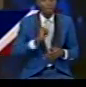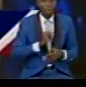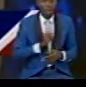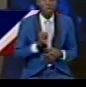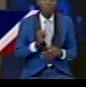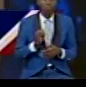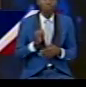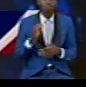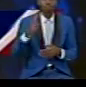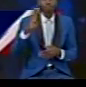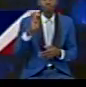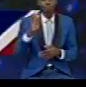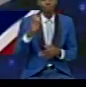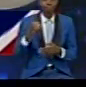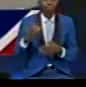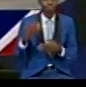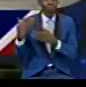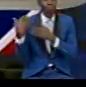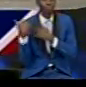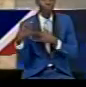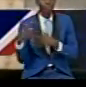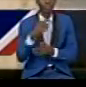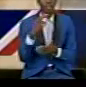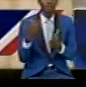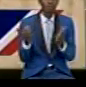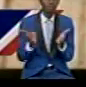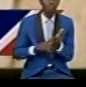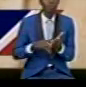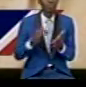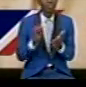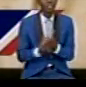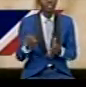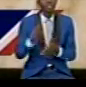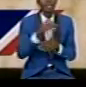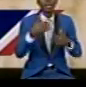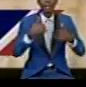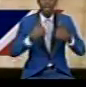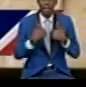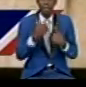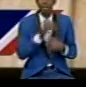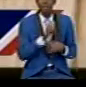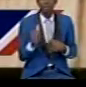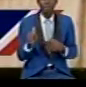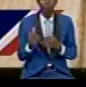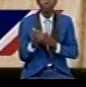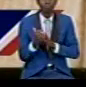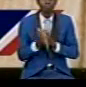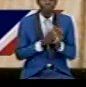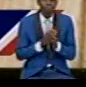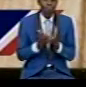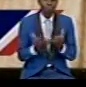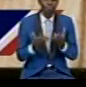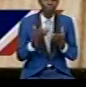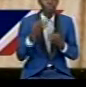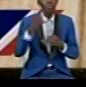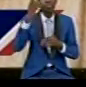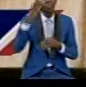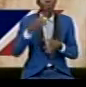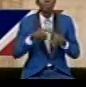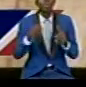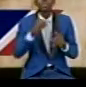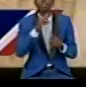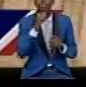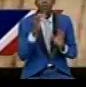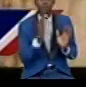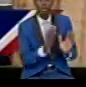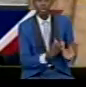record that they have the zeal of God, but not according to knowledge. They have the zeal